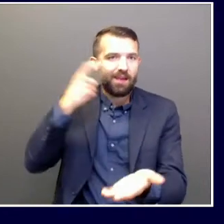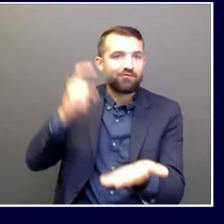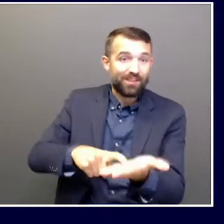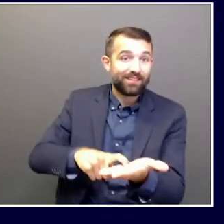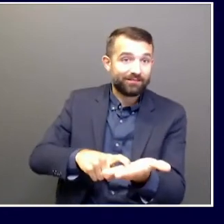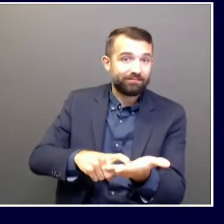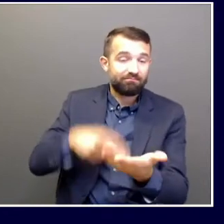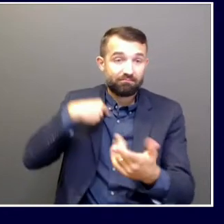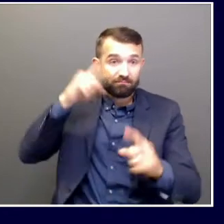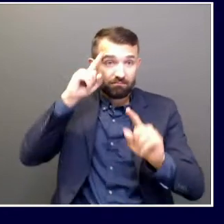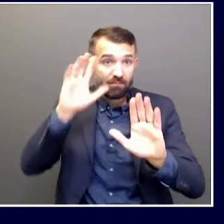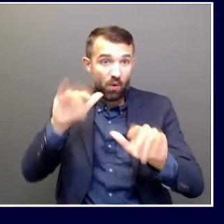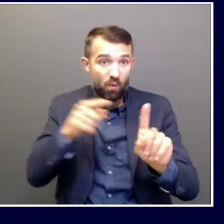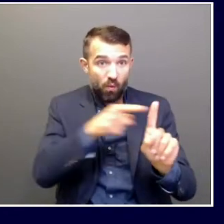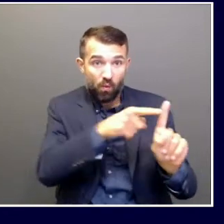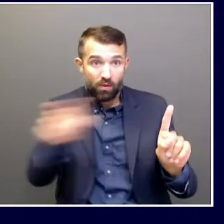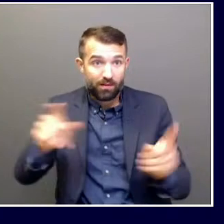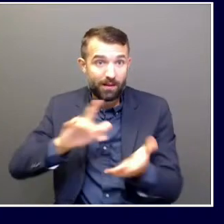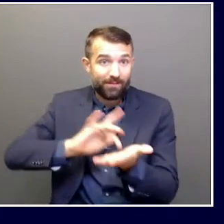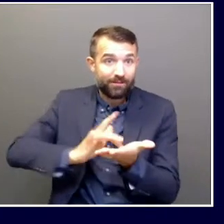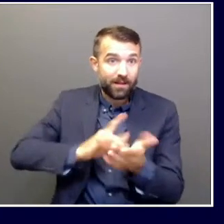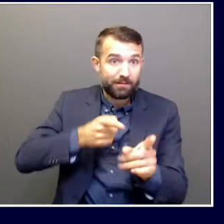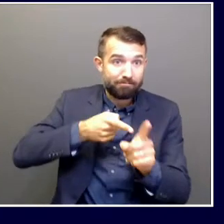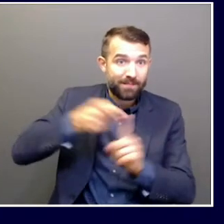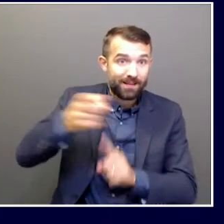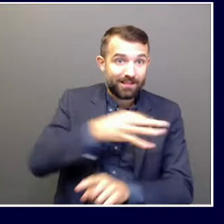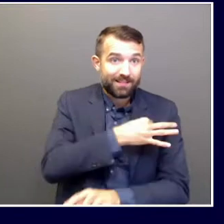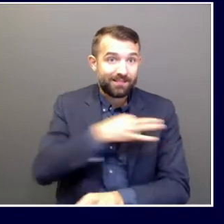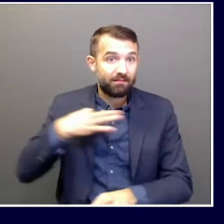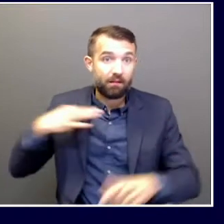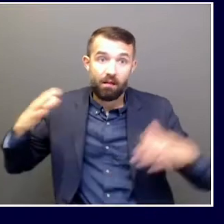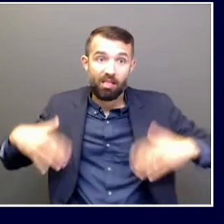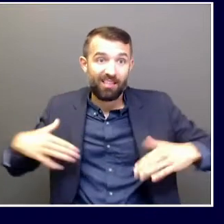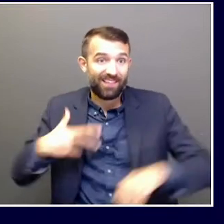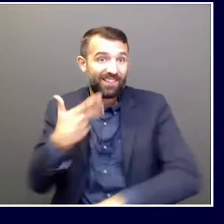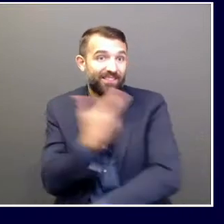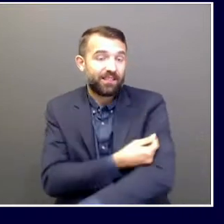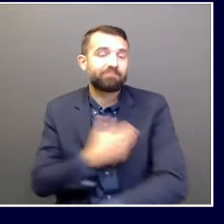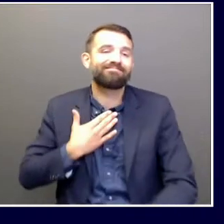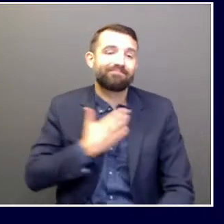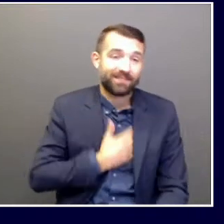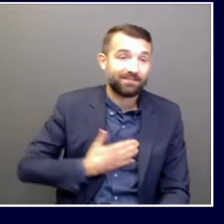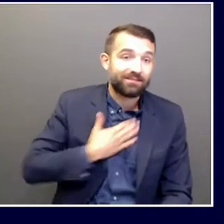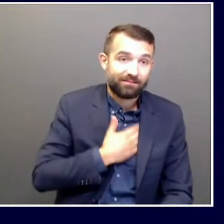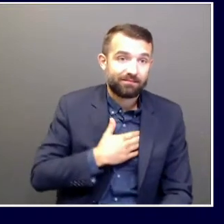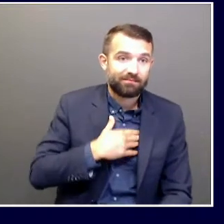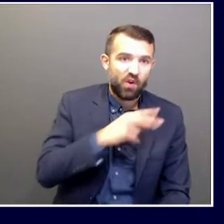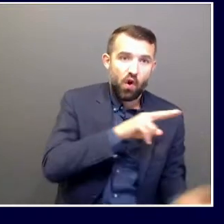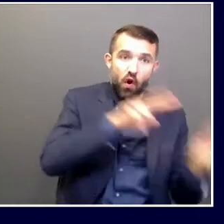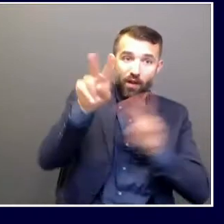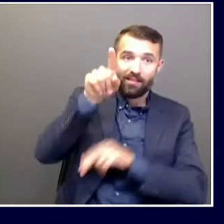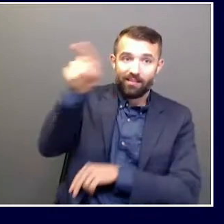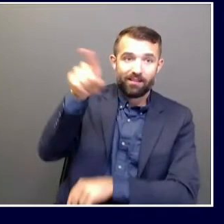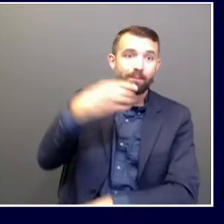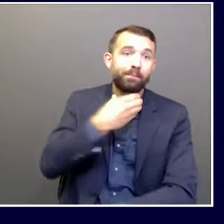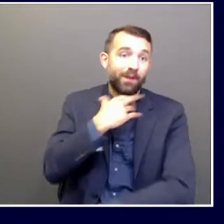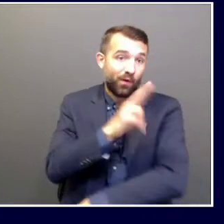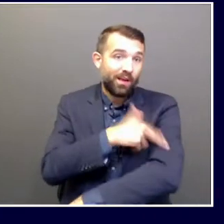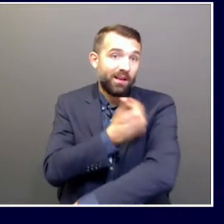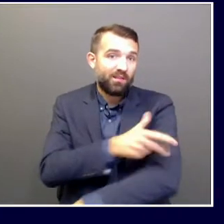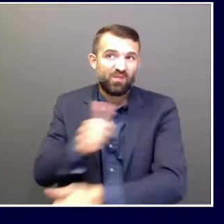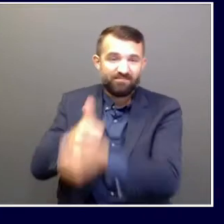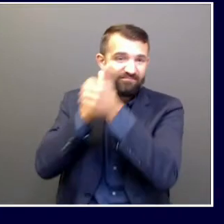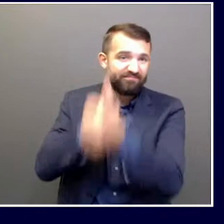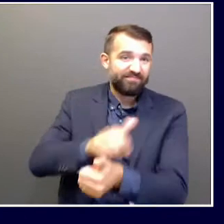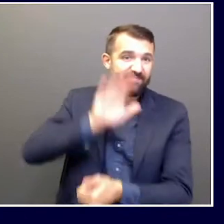been vaccinated will soon follow the lead of those in Millinocket. Of course, healthcare facilities are not the only